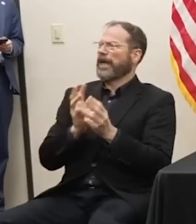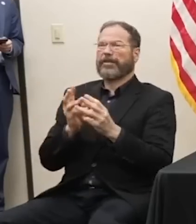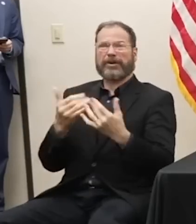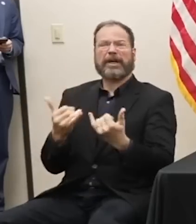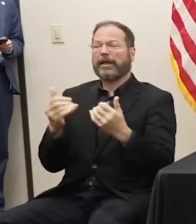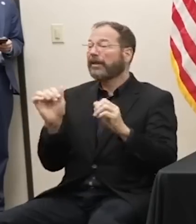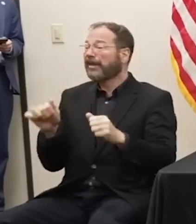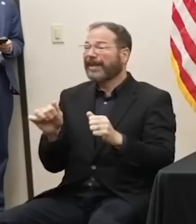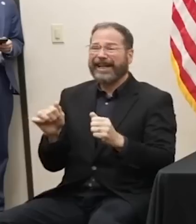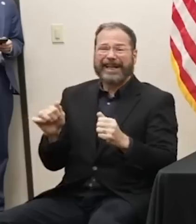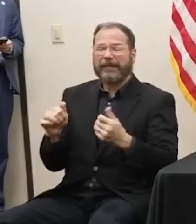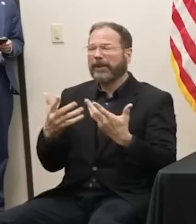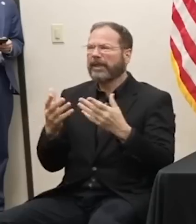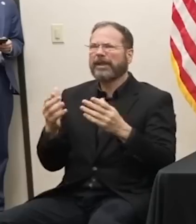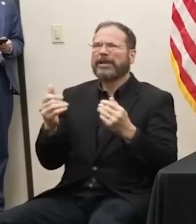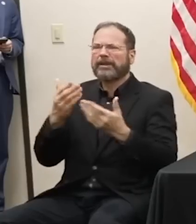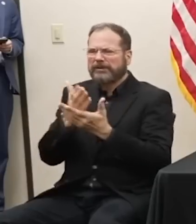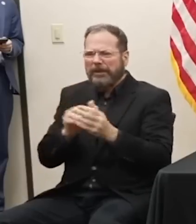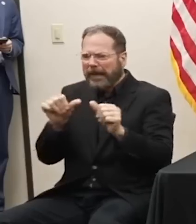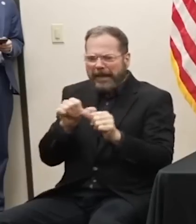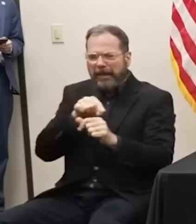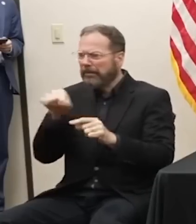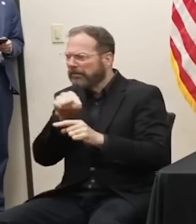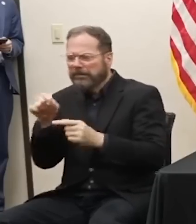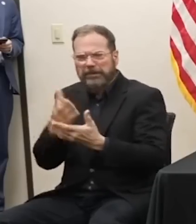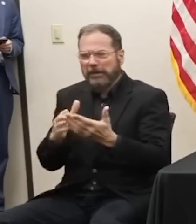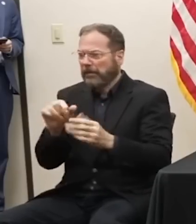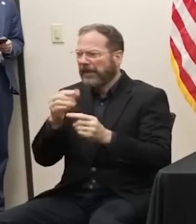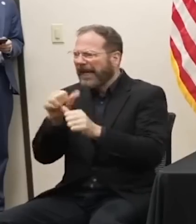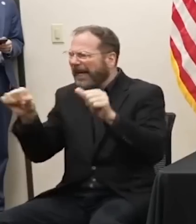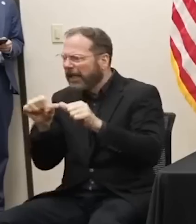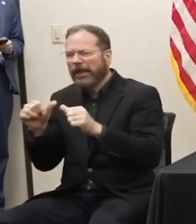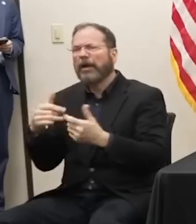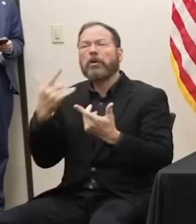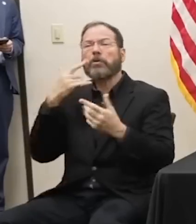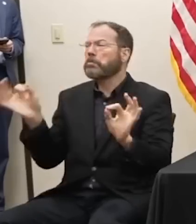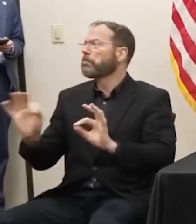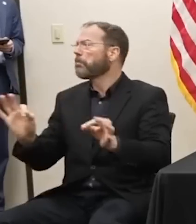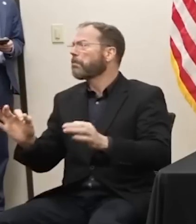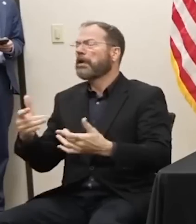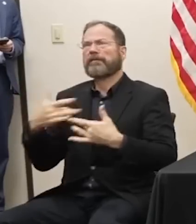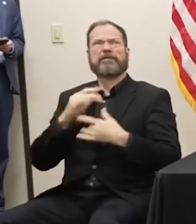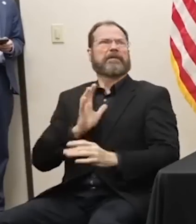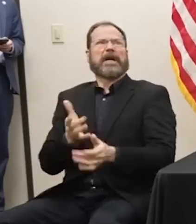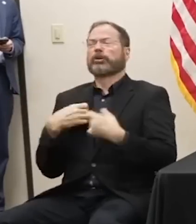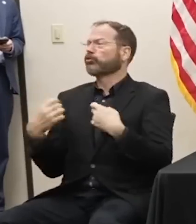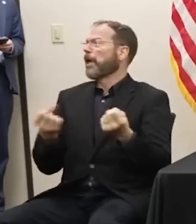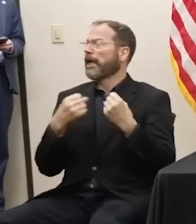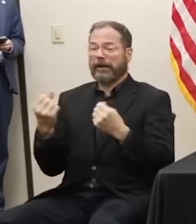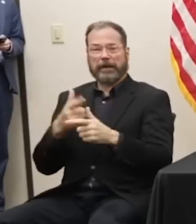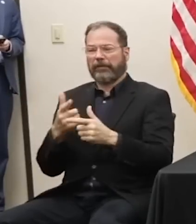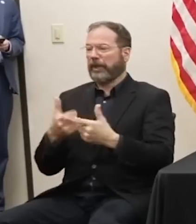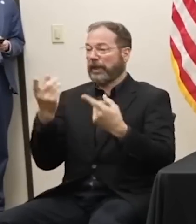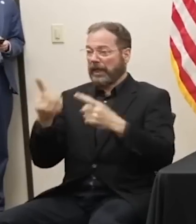there can be some very narrow bands, there can be spots that can at times create a false sense of security for motorists, where they're driving along and then you hit